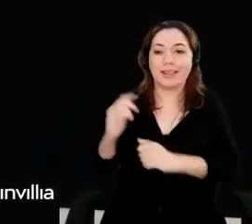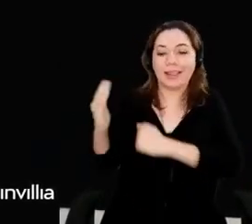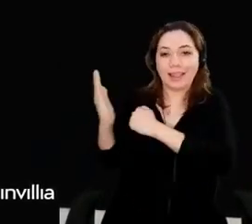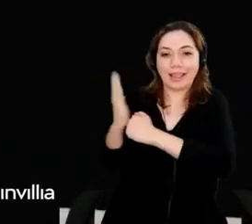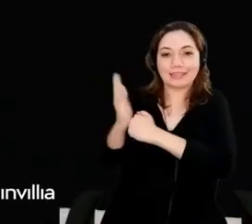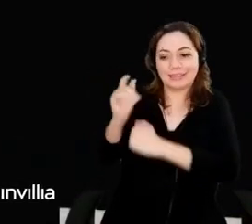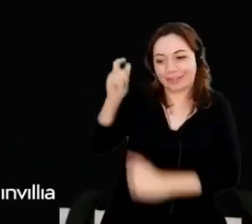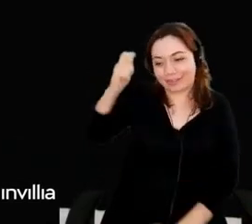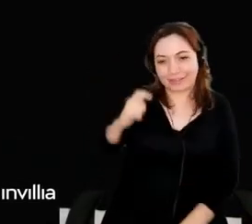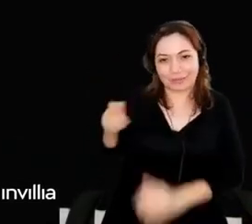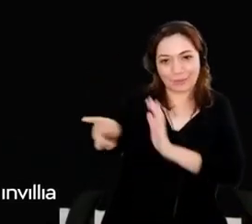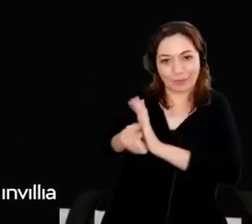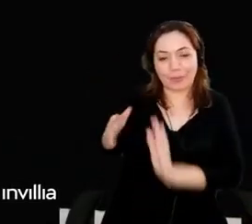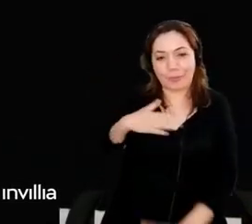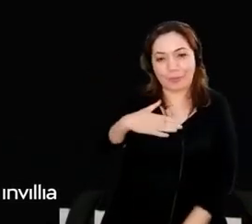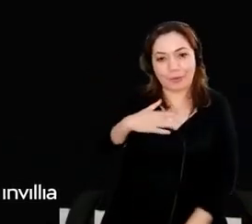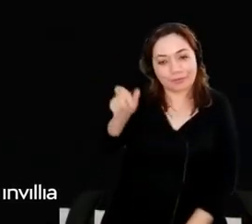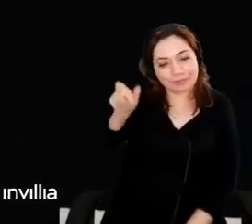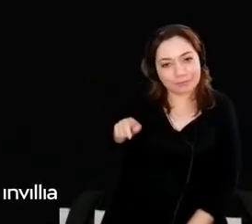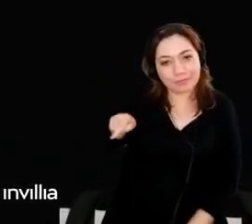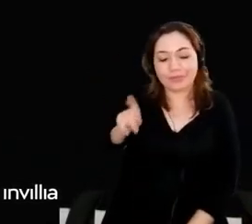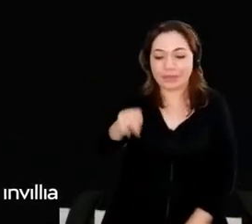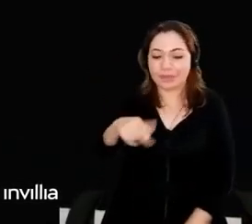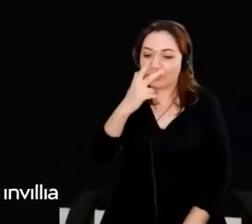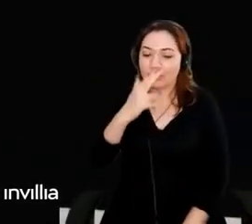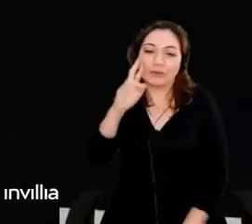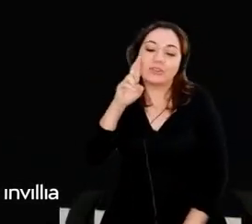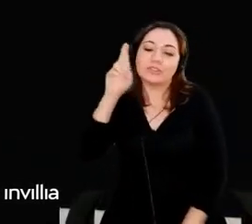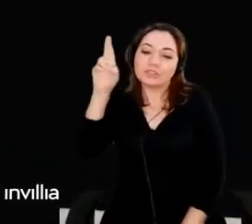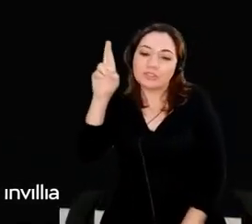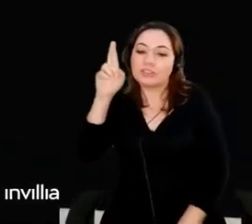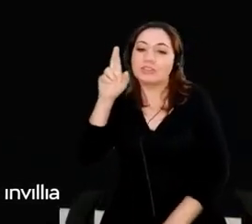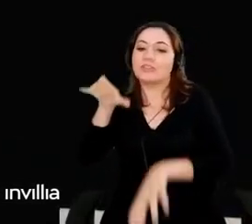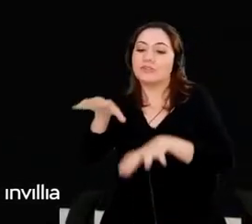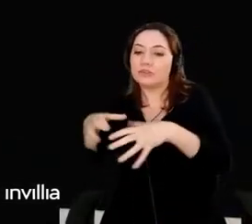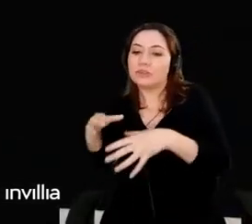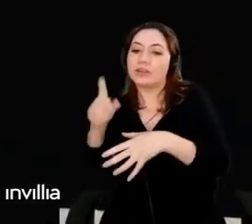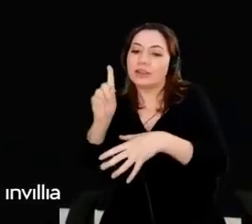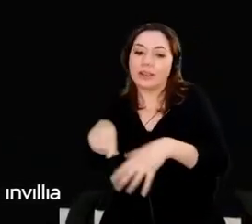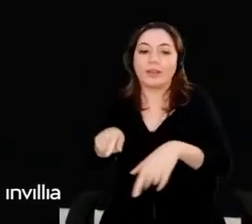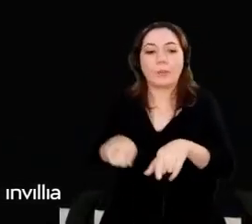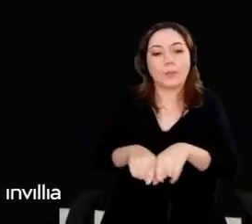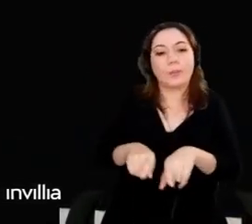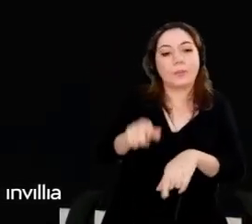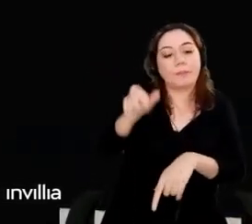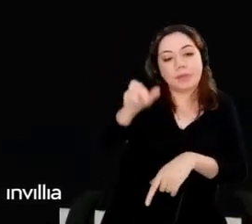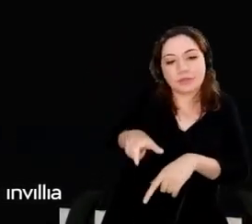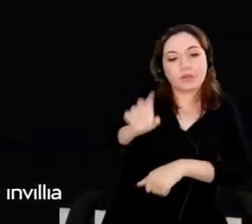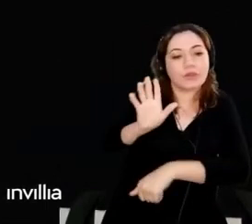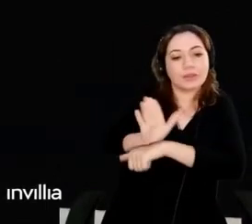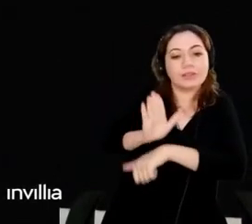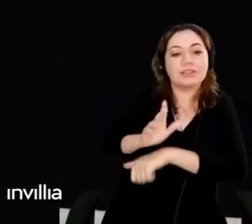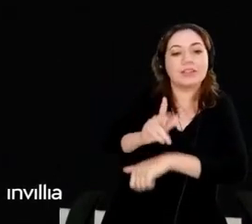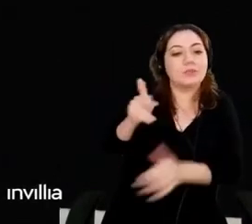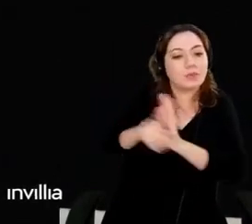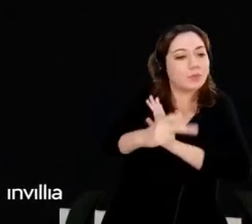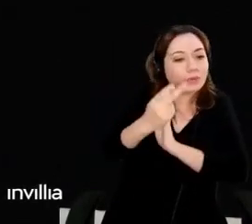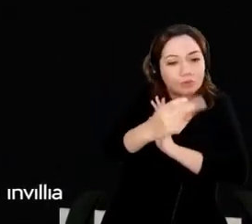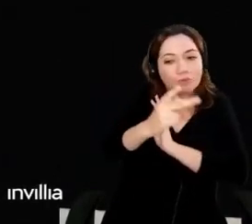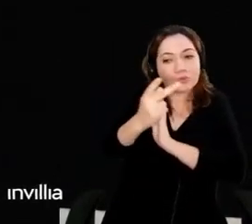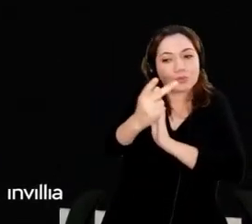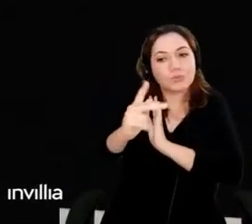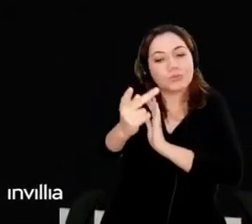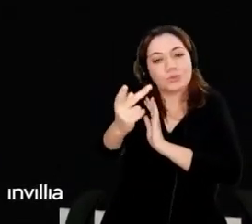staff for you, a personal assistant for you, one for you, for everyone in this room,